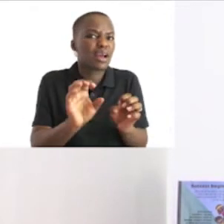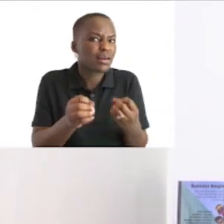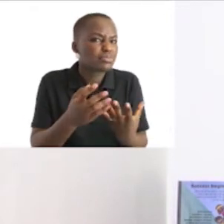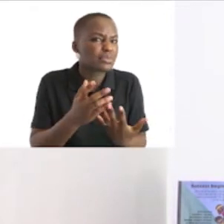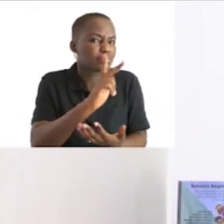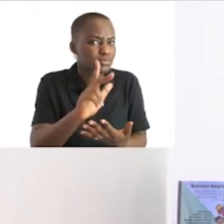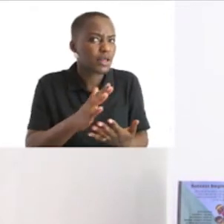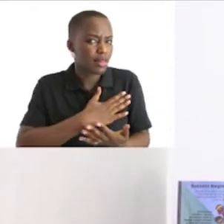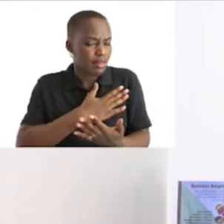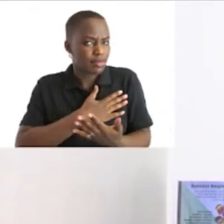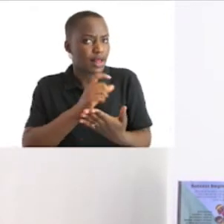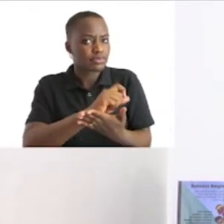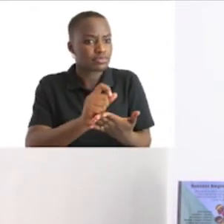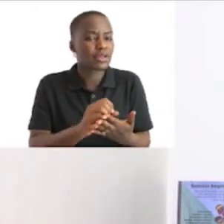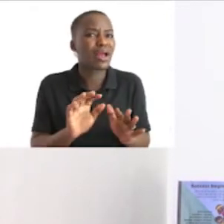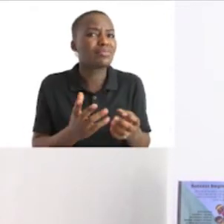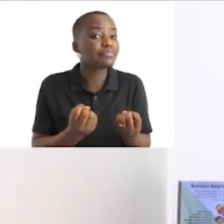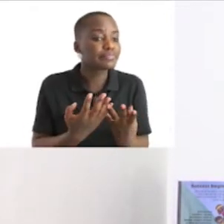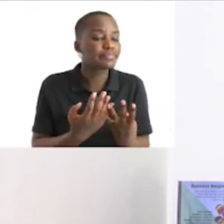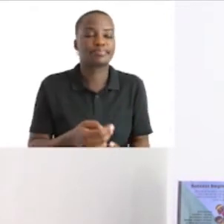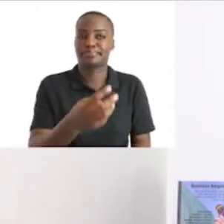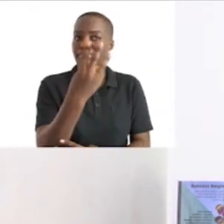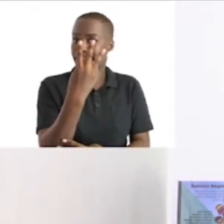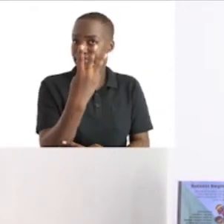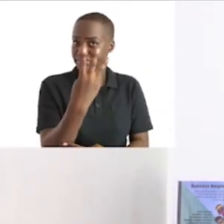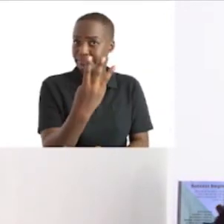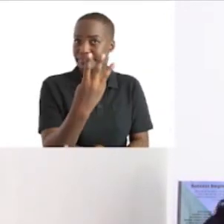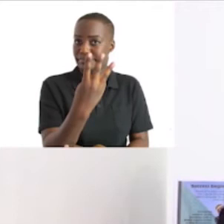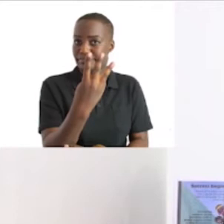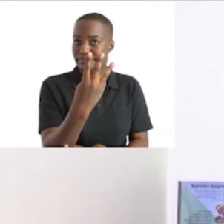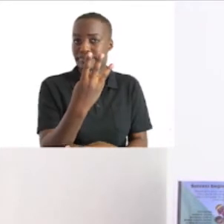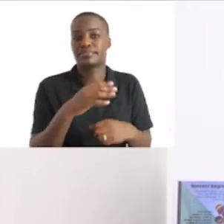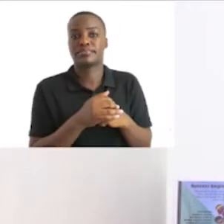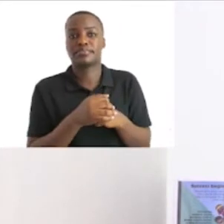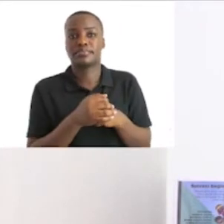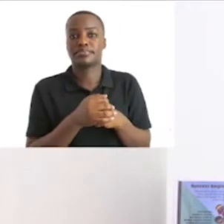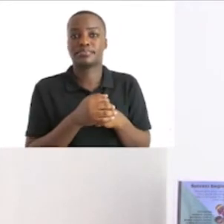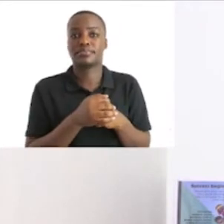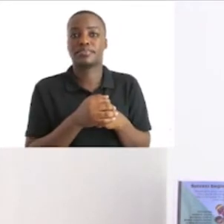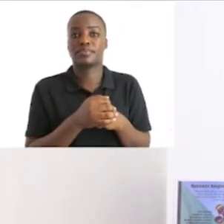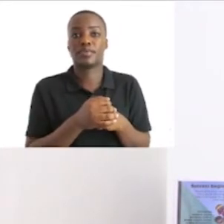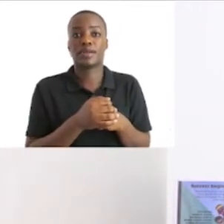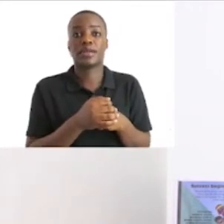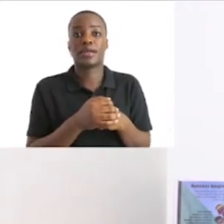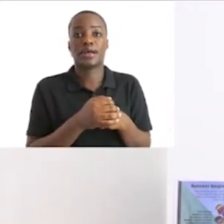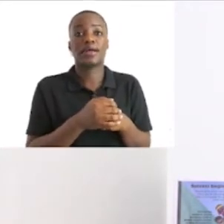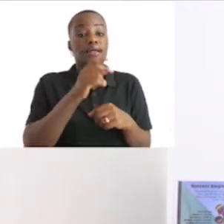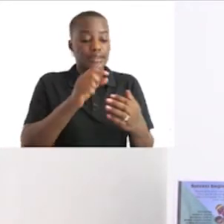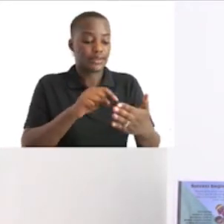3 people that enjoy writing. So we are going to go with our